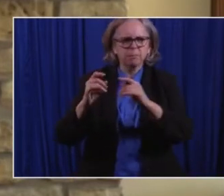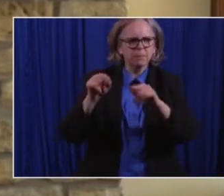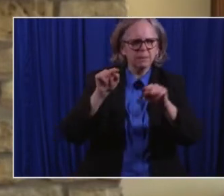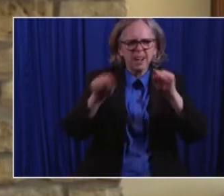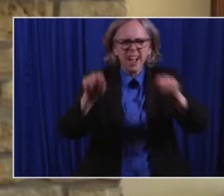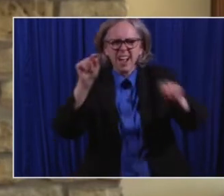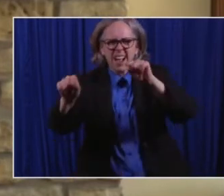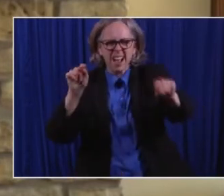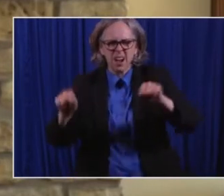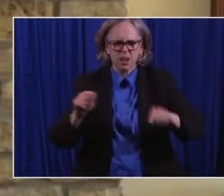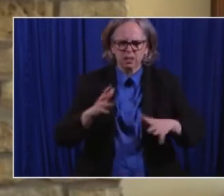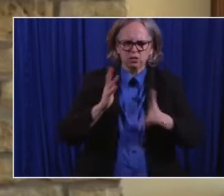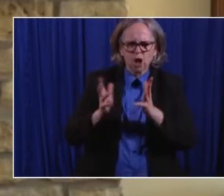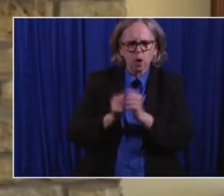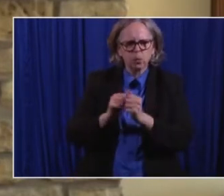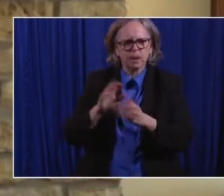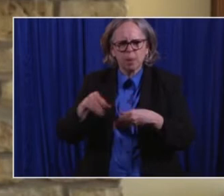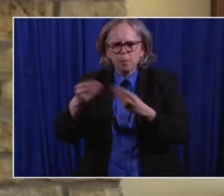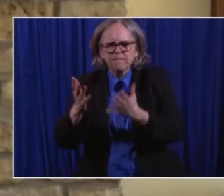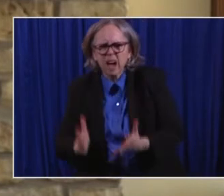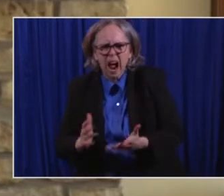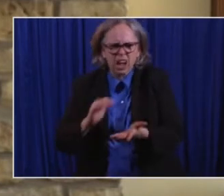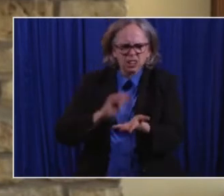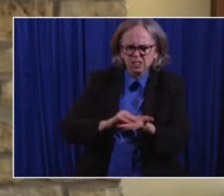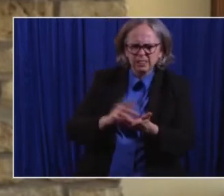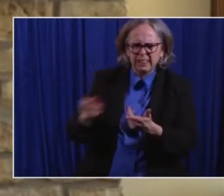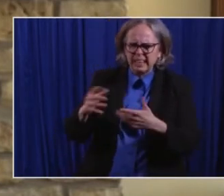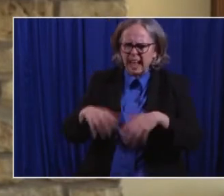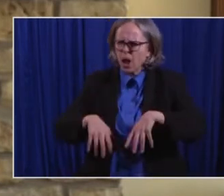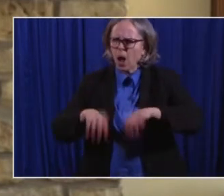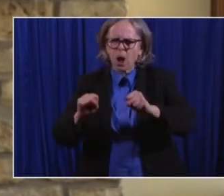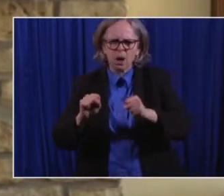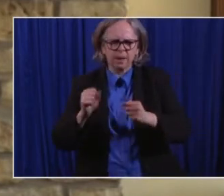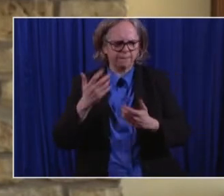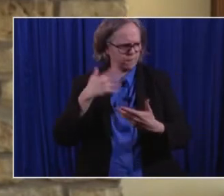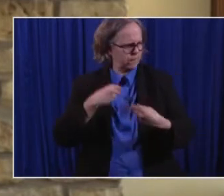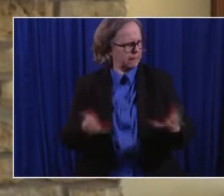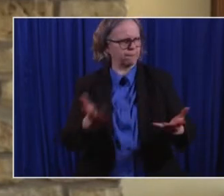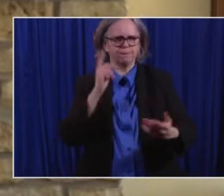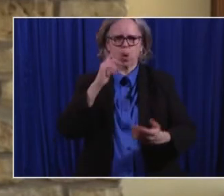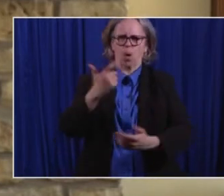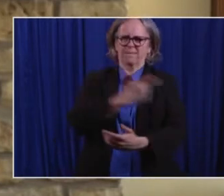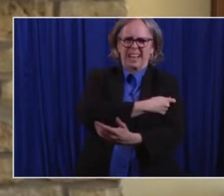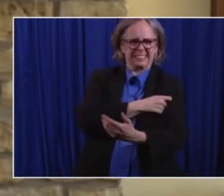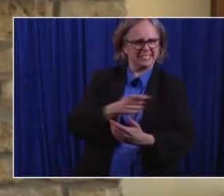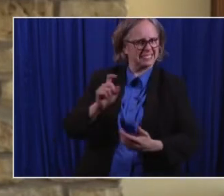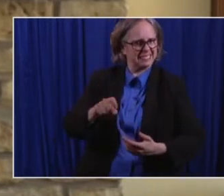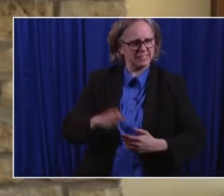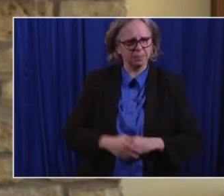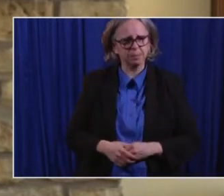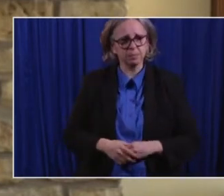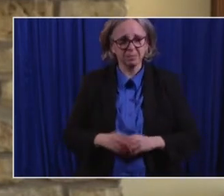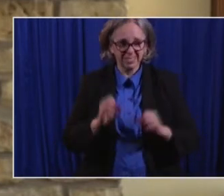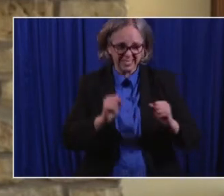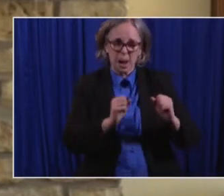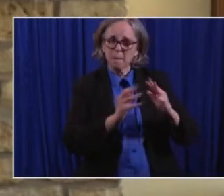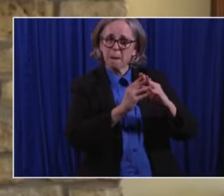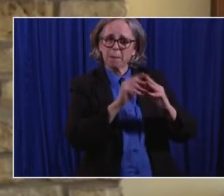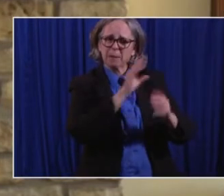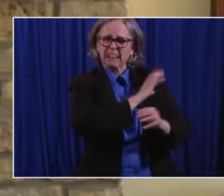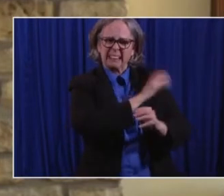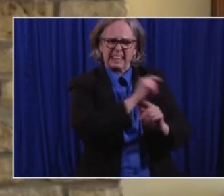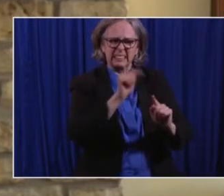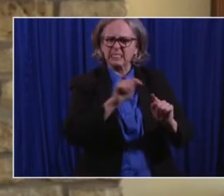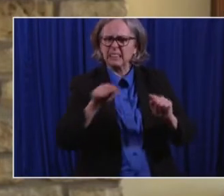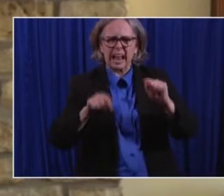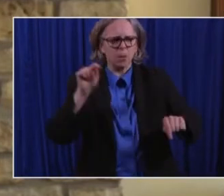these events directly with target populations. The pop-up clinics are open to Ohioans currently eligible to receive COVID-19